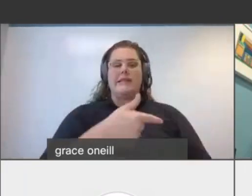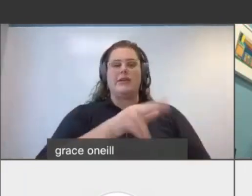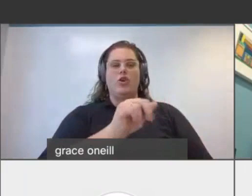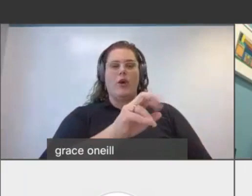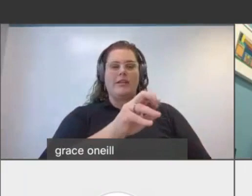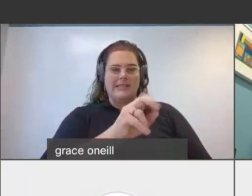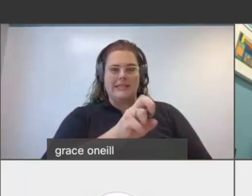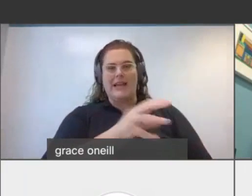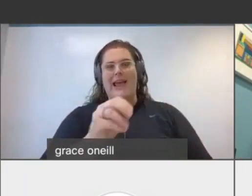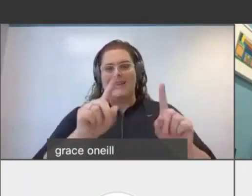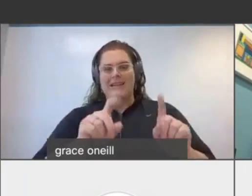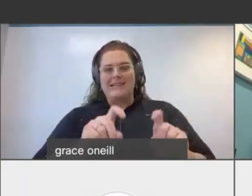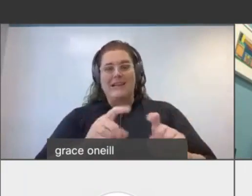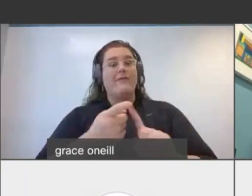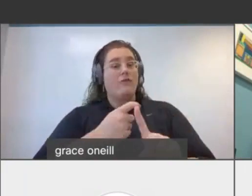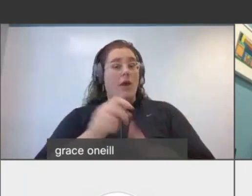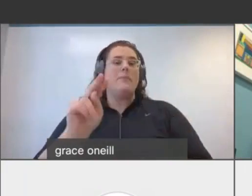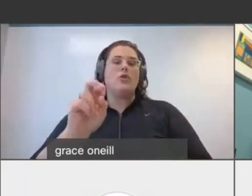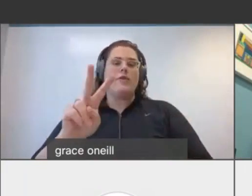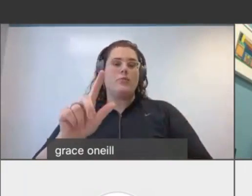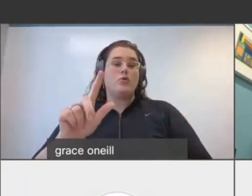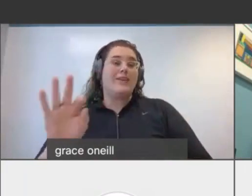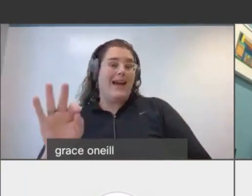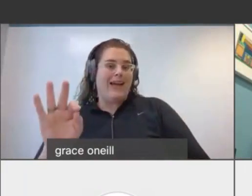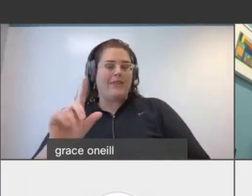29, 2021.